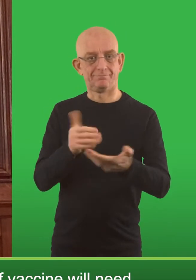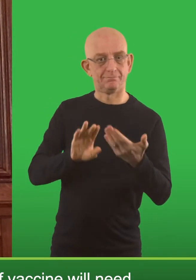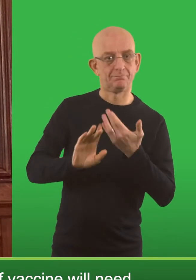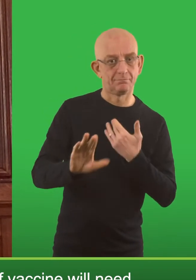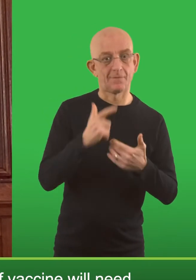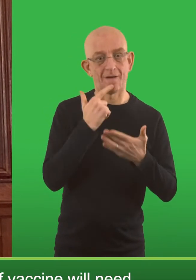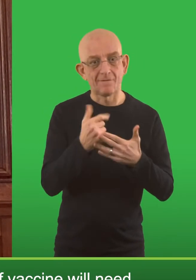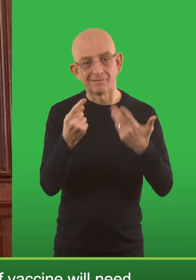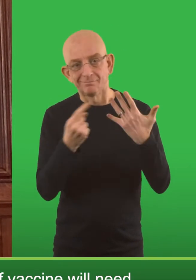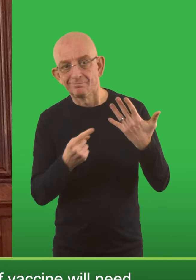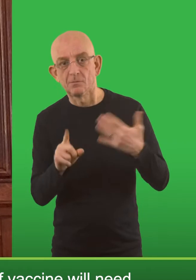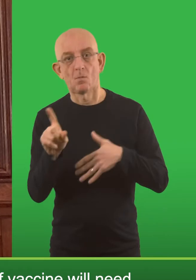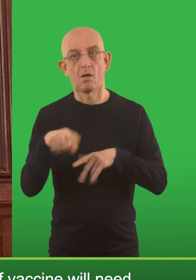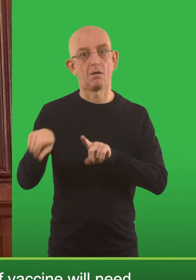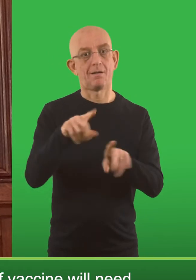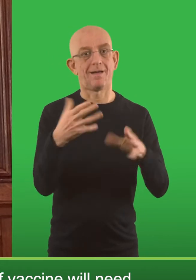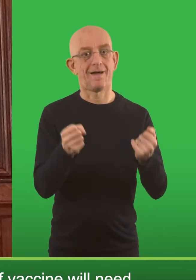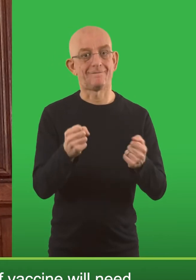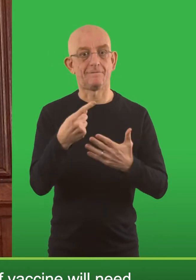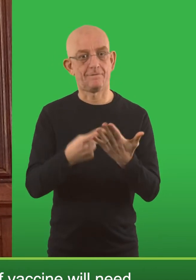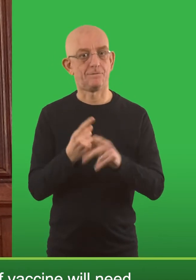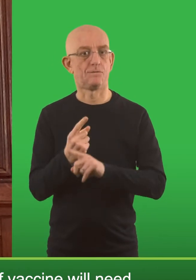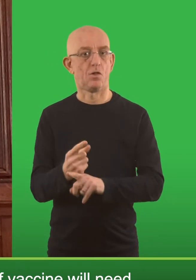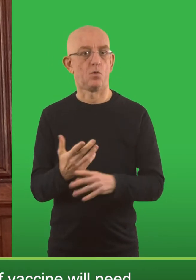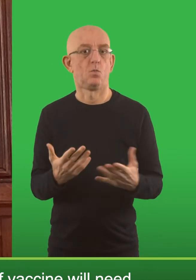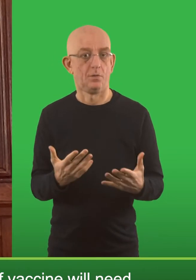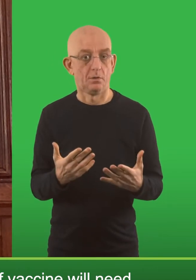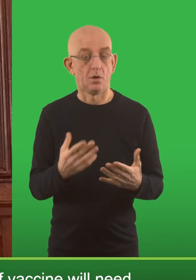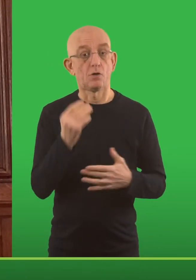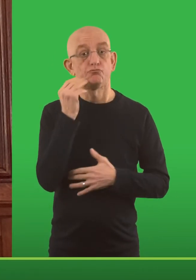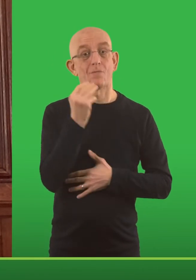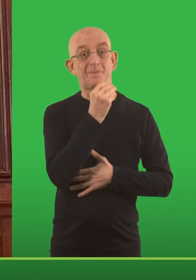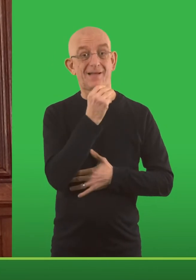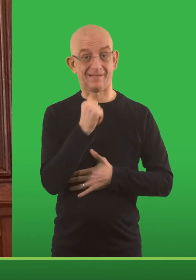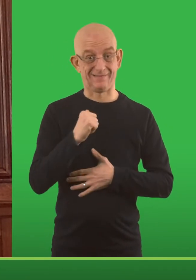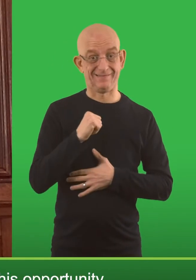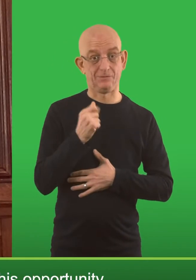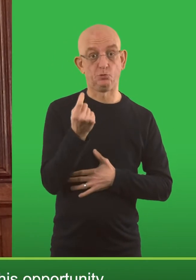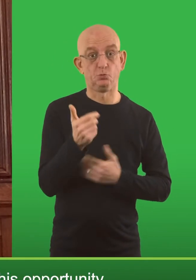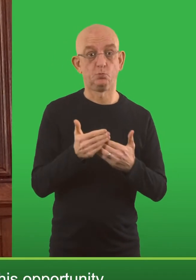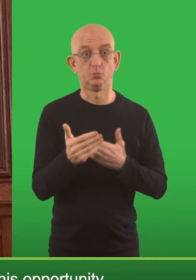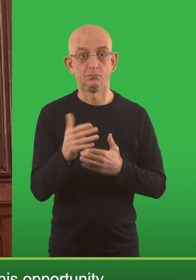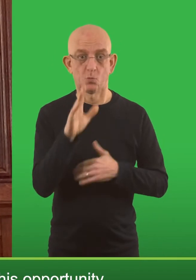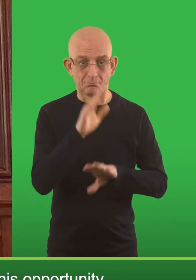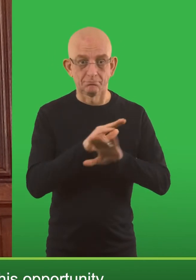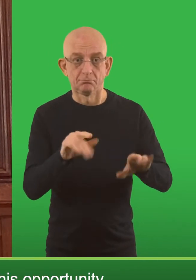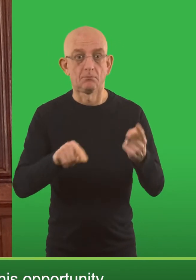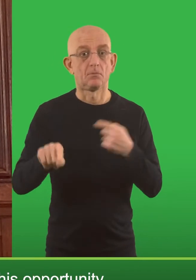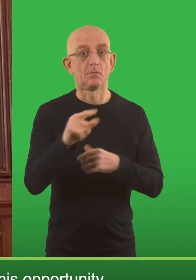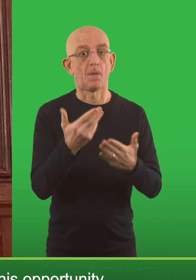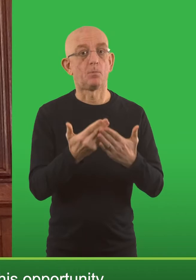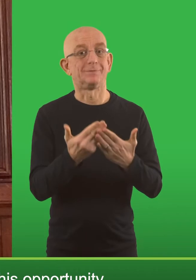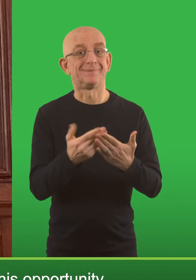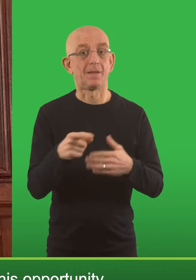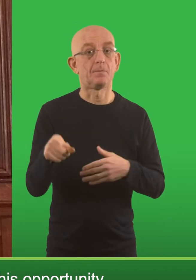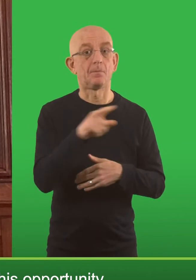both doses of the vaccine will need to follow social distancing and other advice that's out there. Ramadan is coming, so I'd